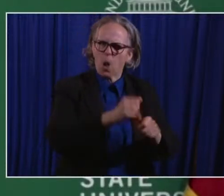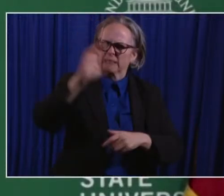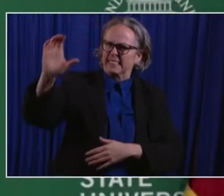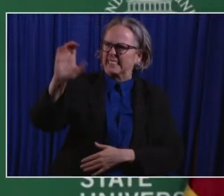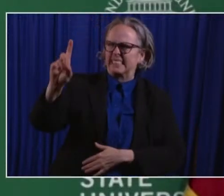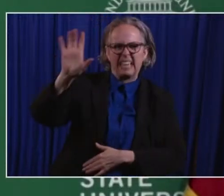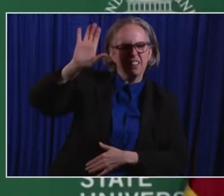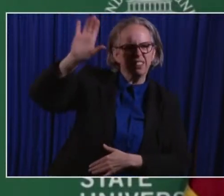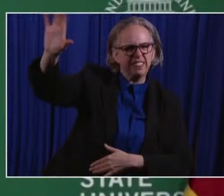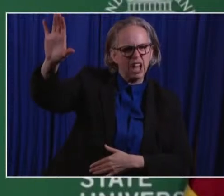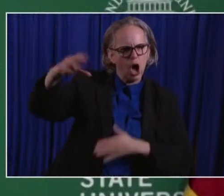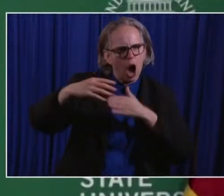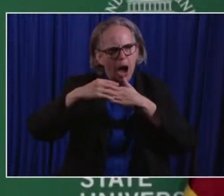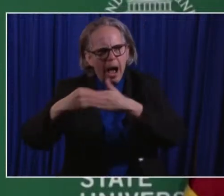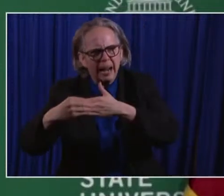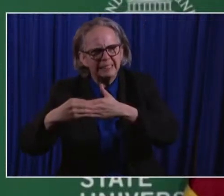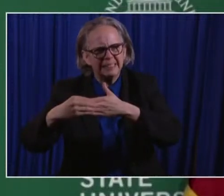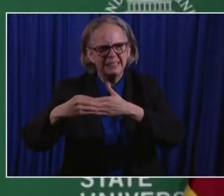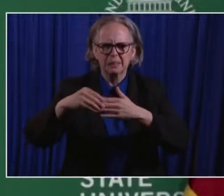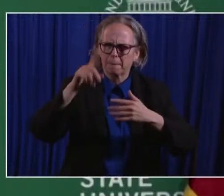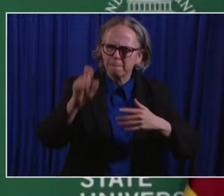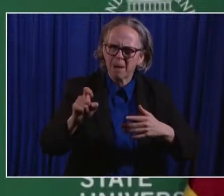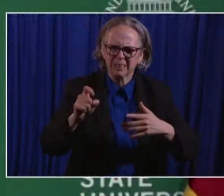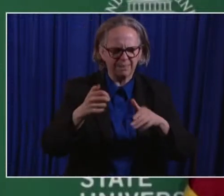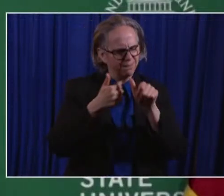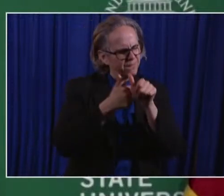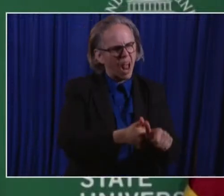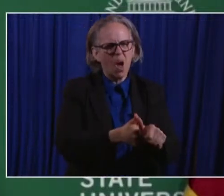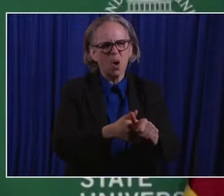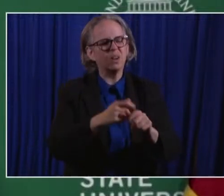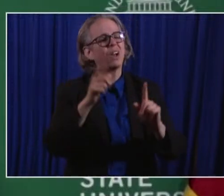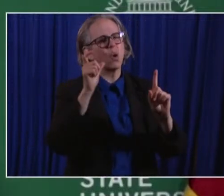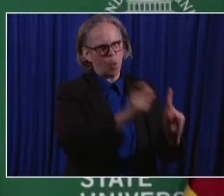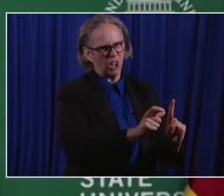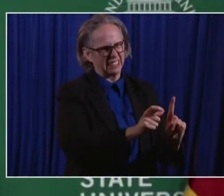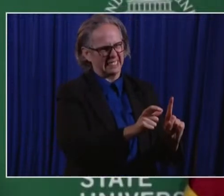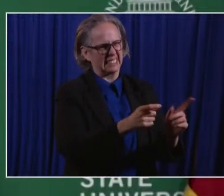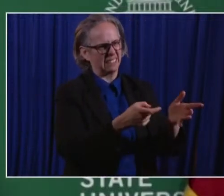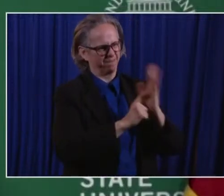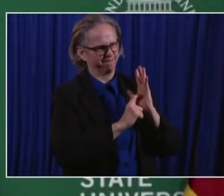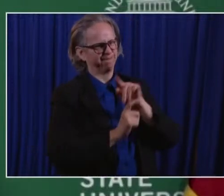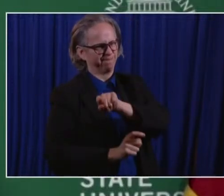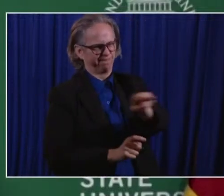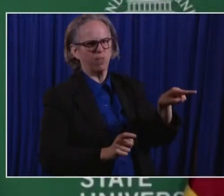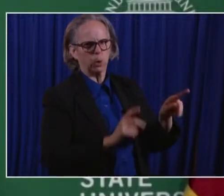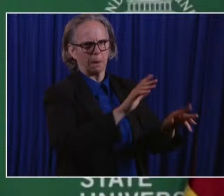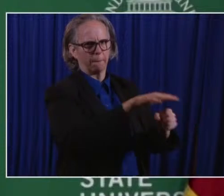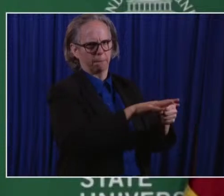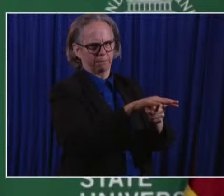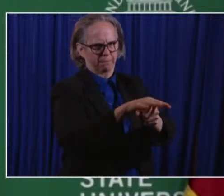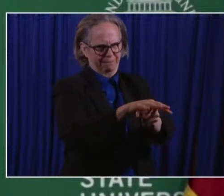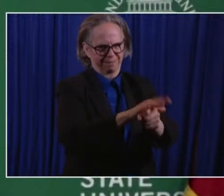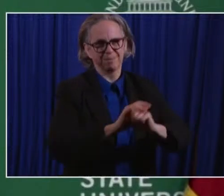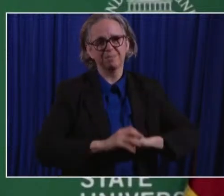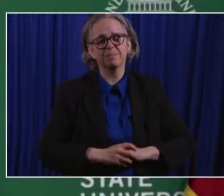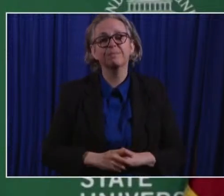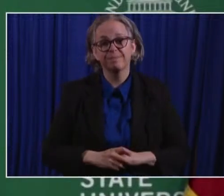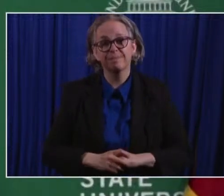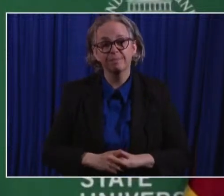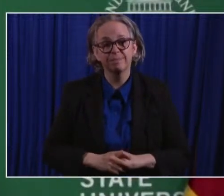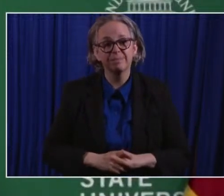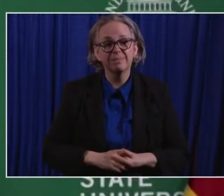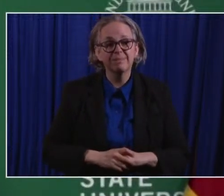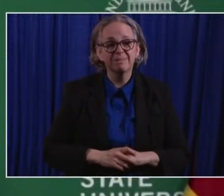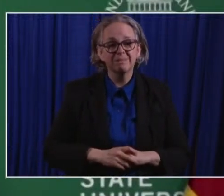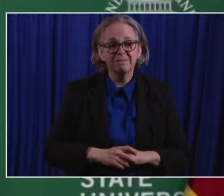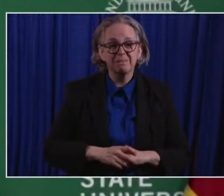are governed by those CDC guidelines. This includes quarantine staff and residents who have been exposed